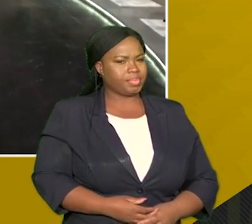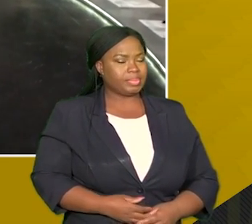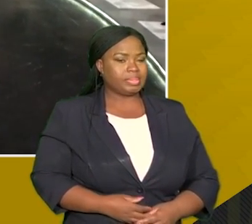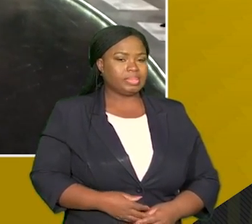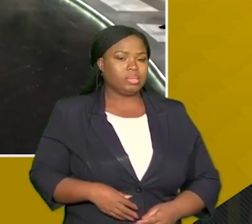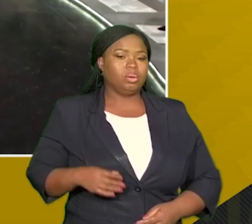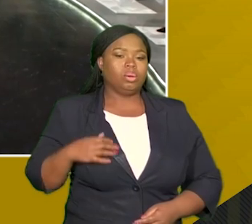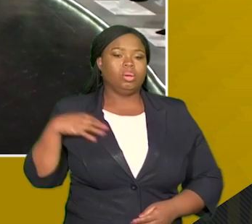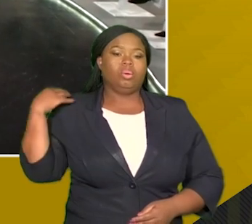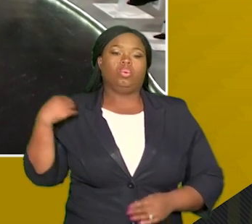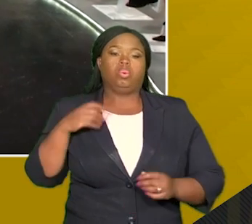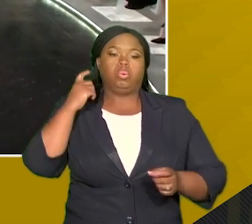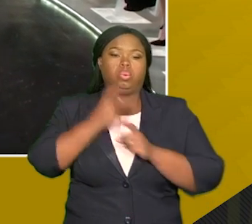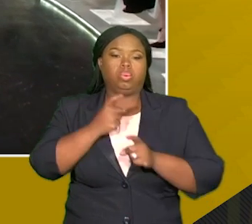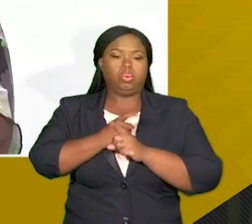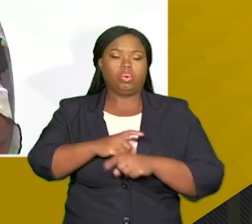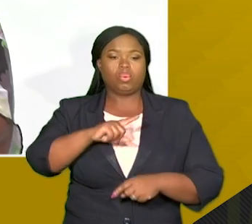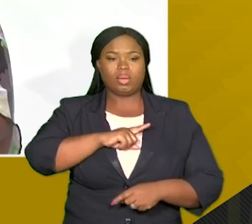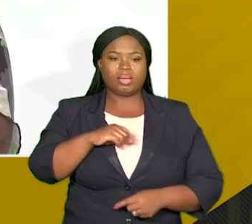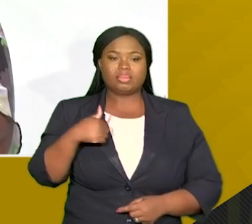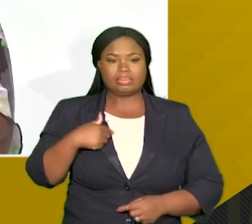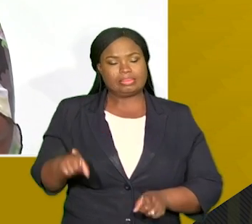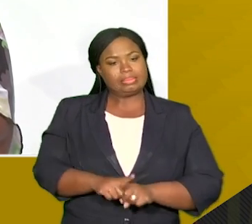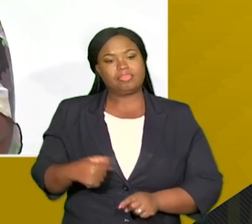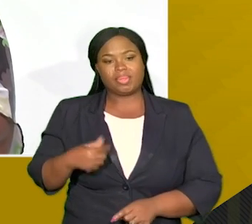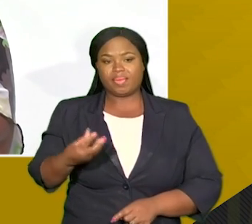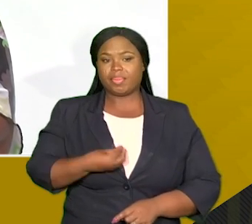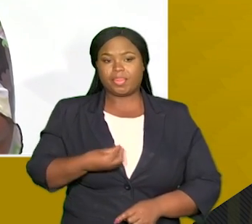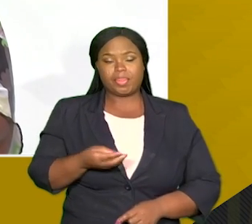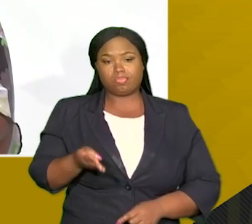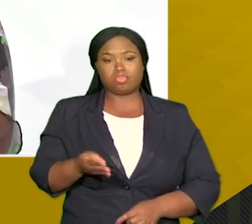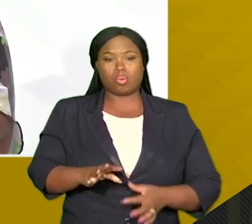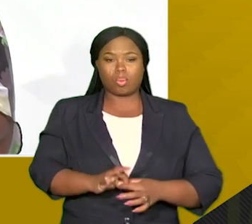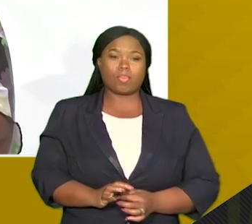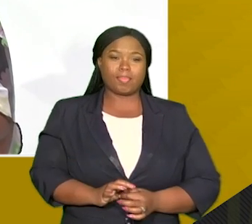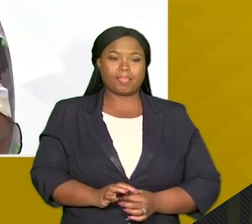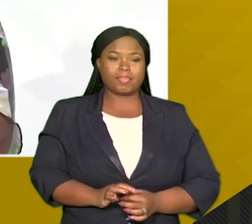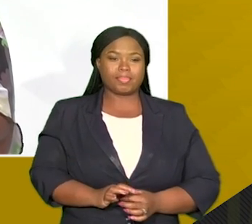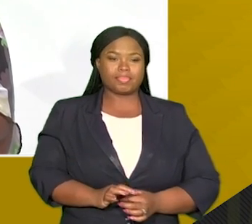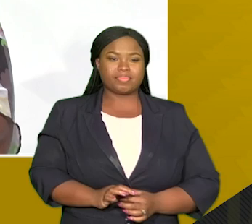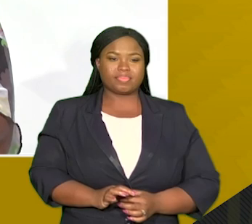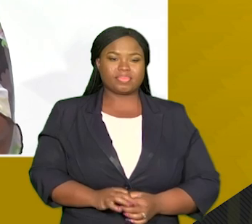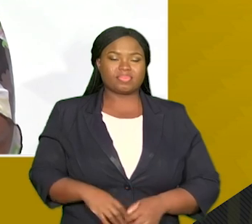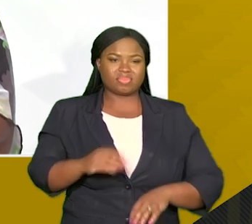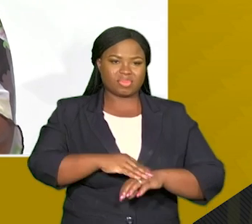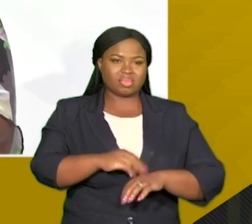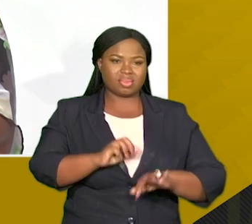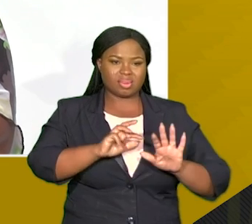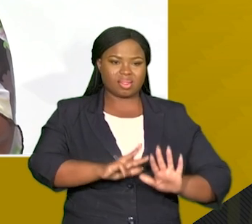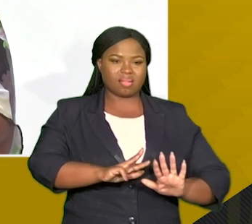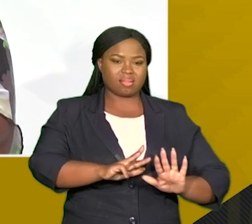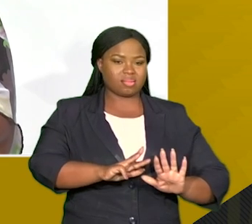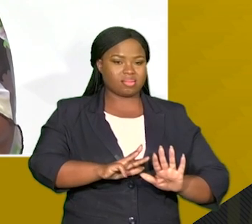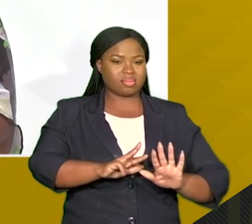This is difficult, I'm telling you, because nami nginama teenagers endlini. And I've got a 9-year-old